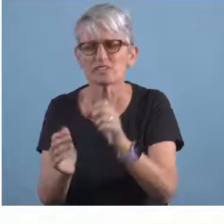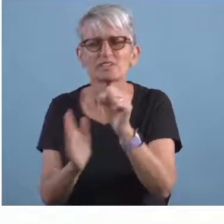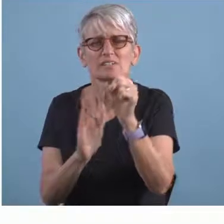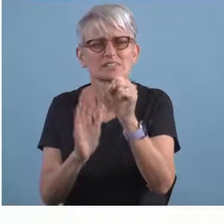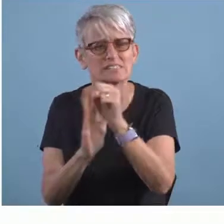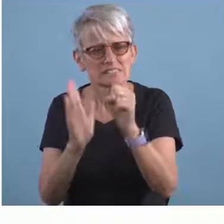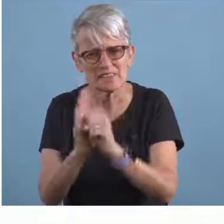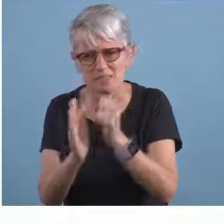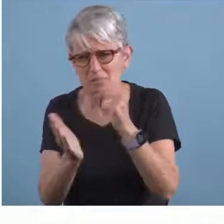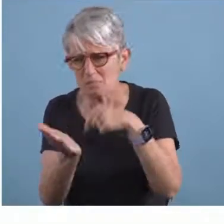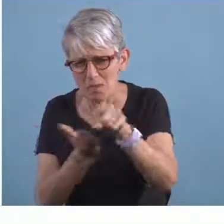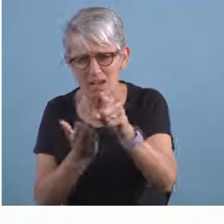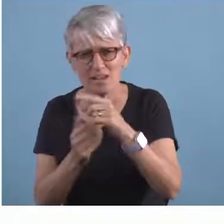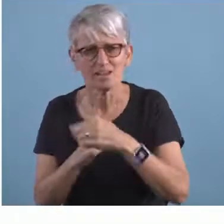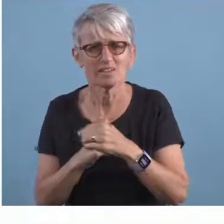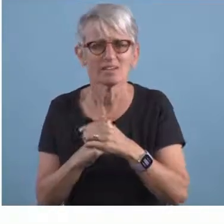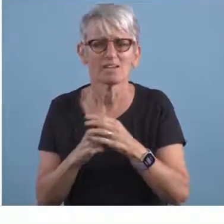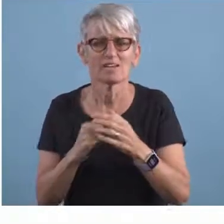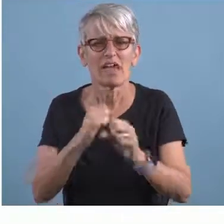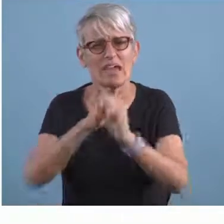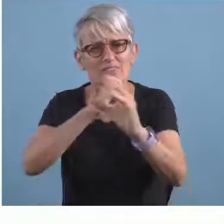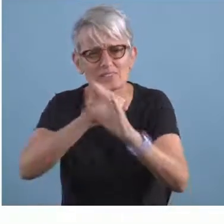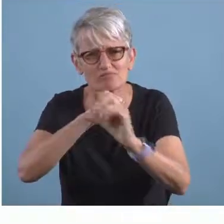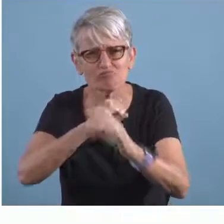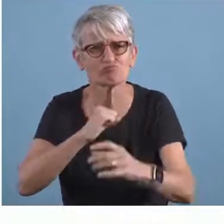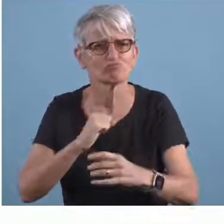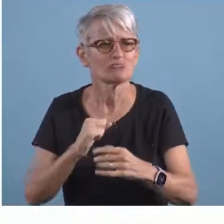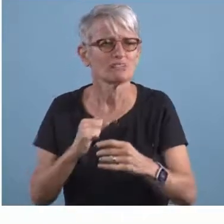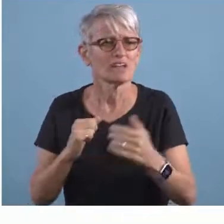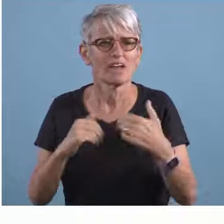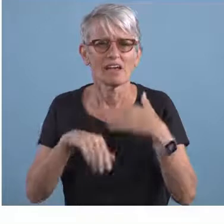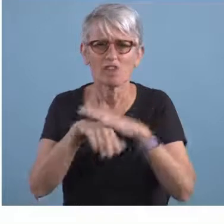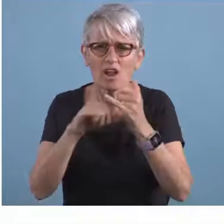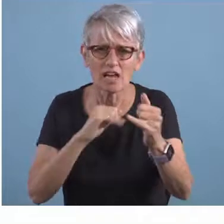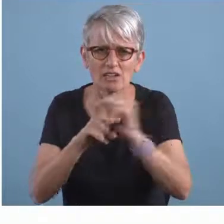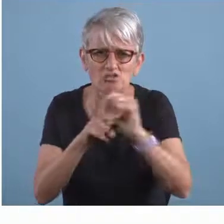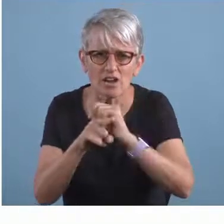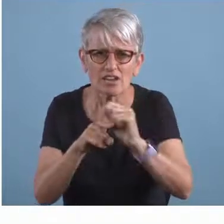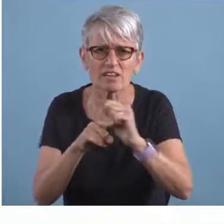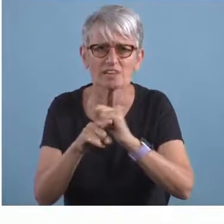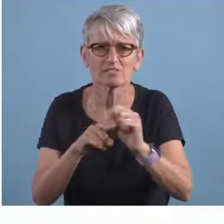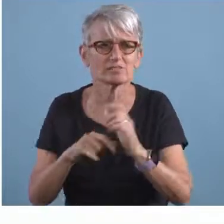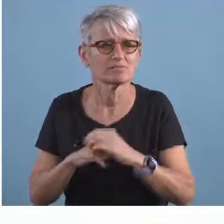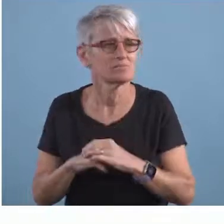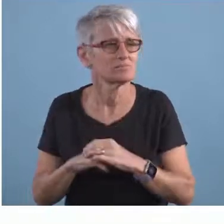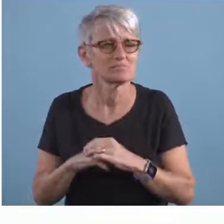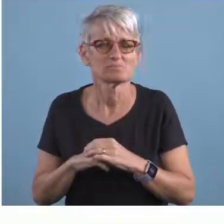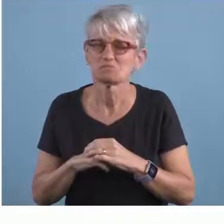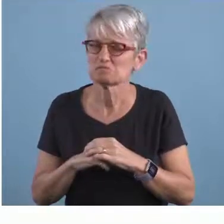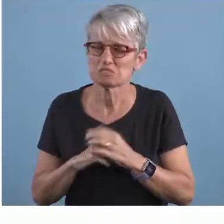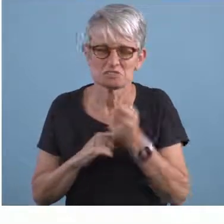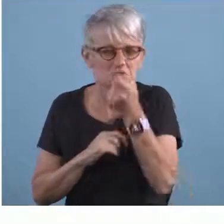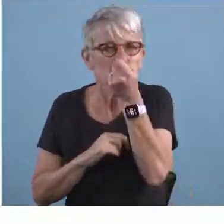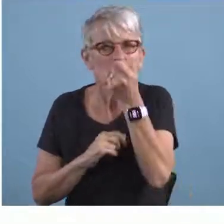Colorado. They promoted it. They had online training modules, but uptake was really